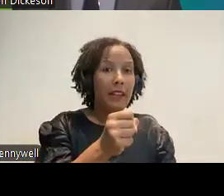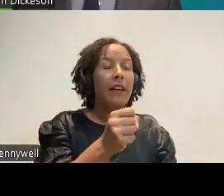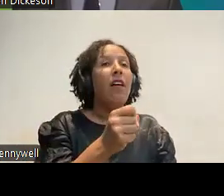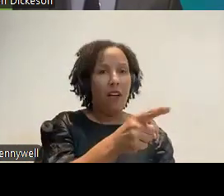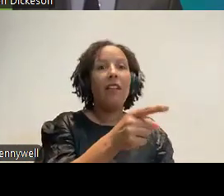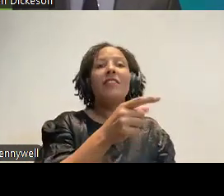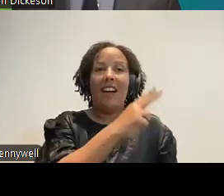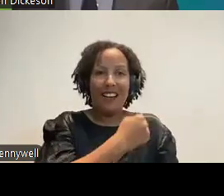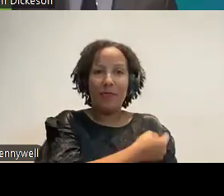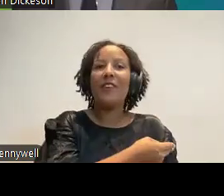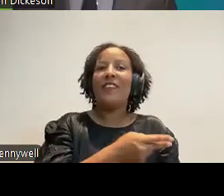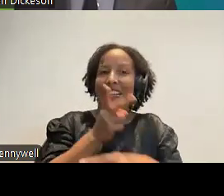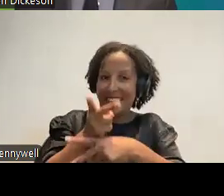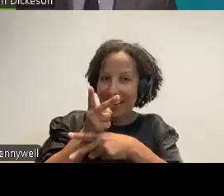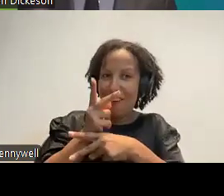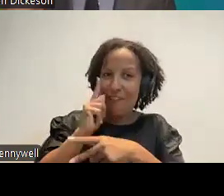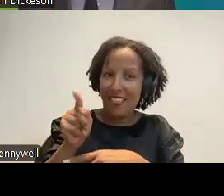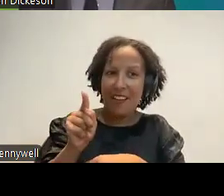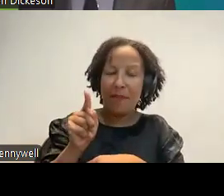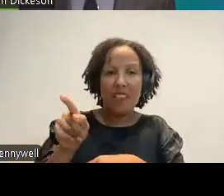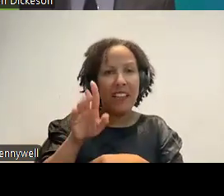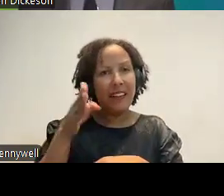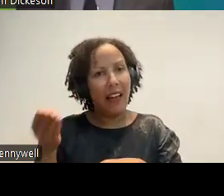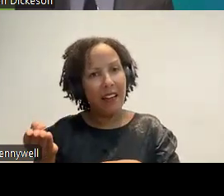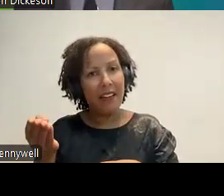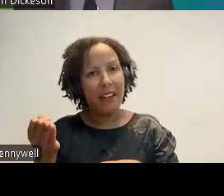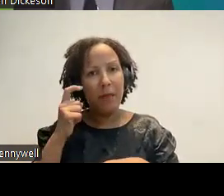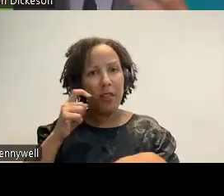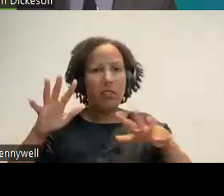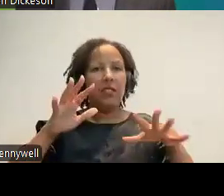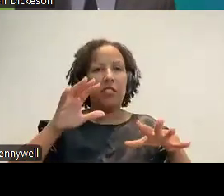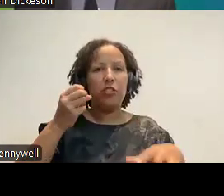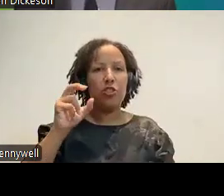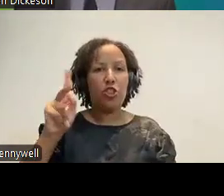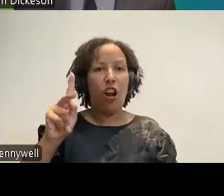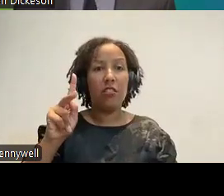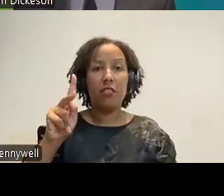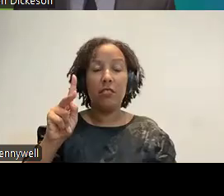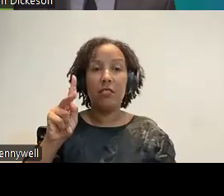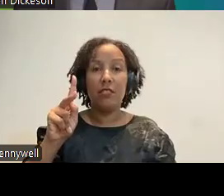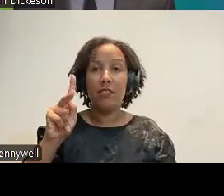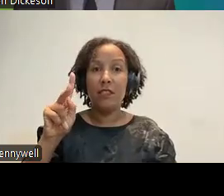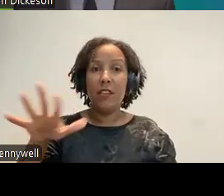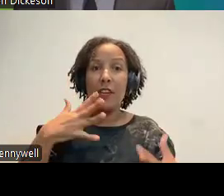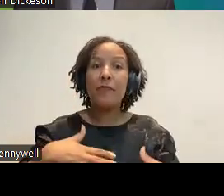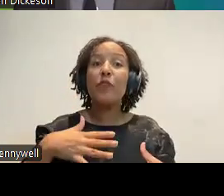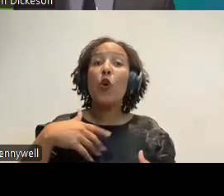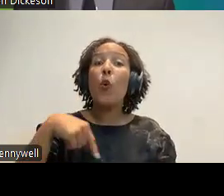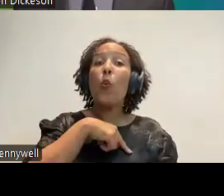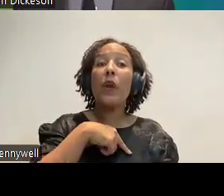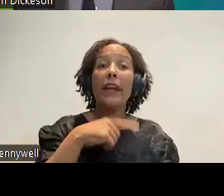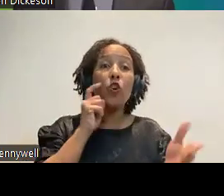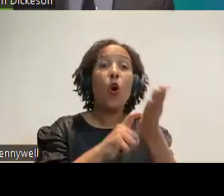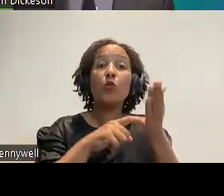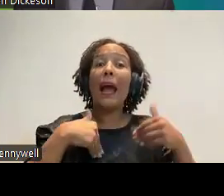of the shock to their system. We see this with the animals in our program as well. We're also an animal sanctuary for special needs farm animals.